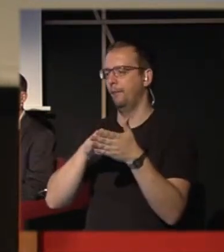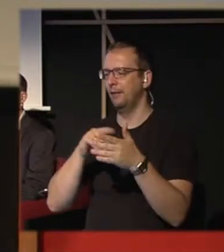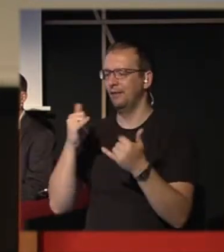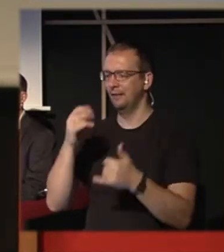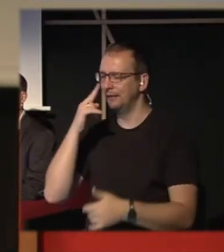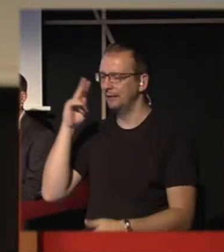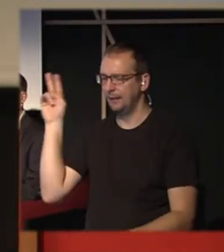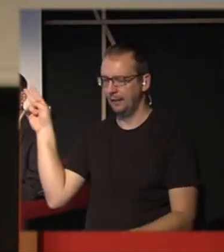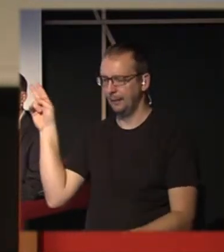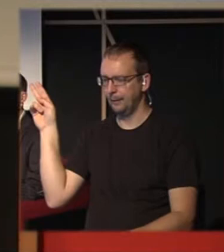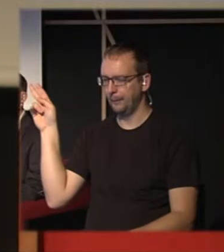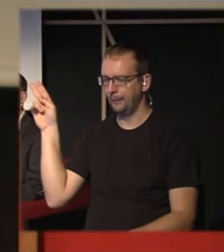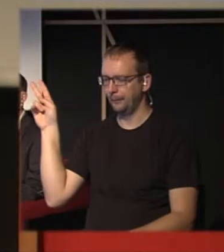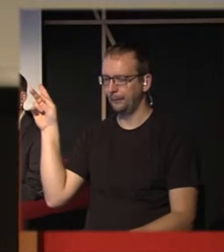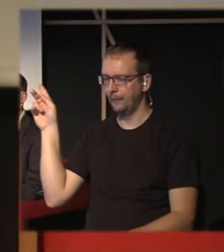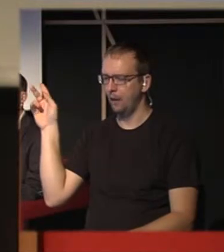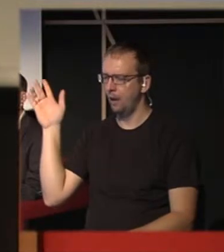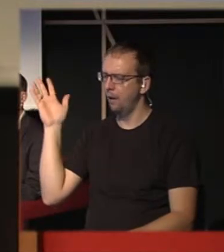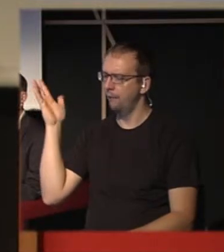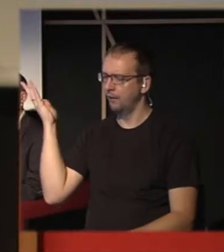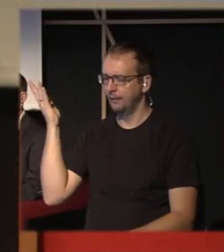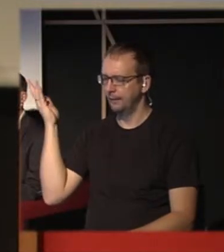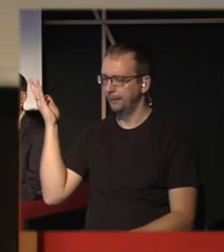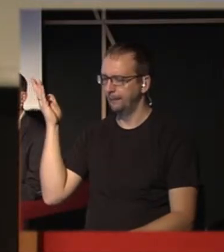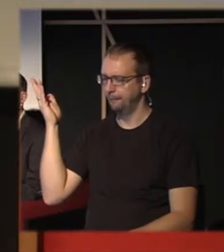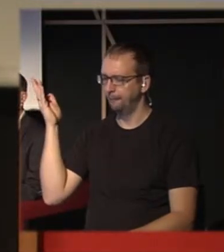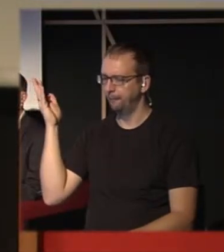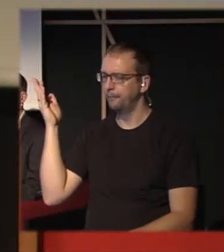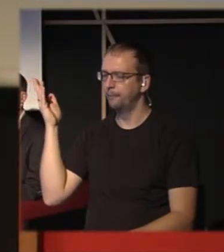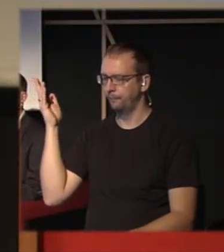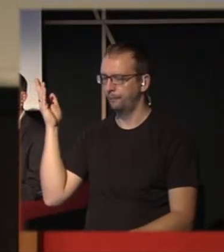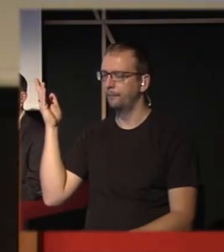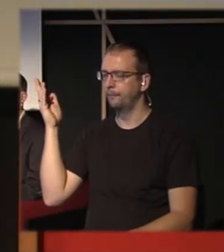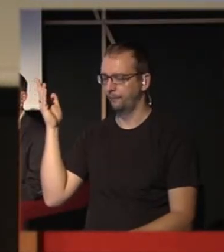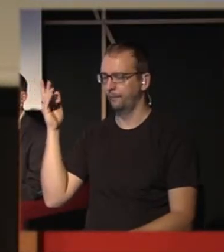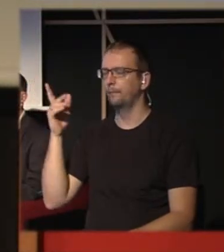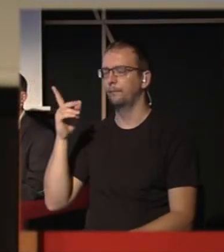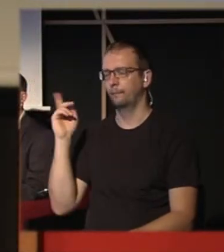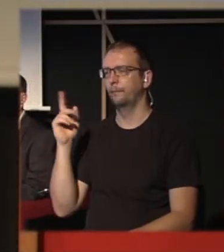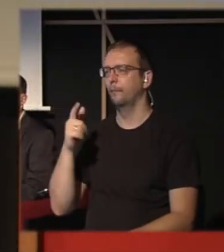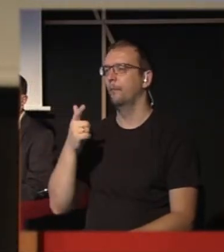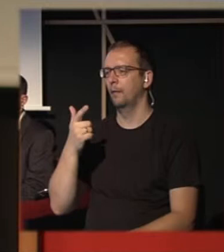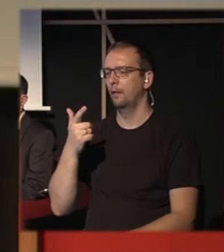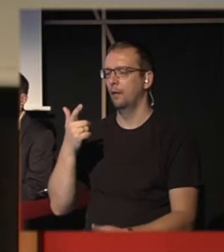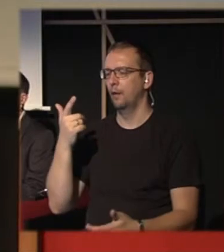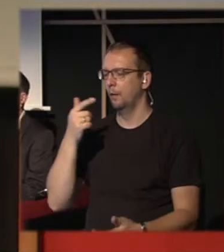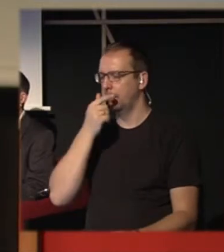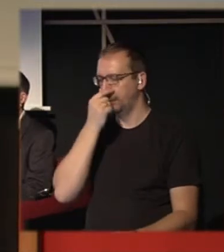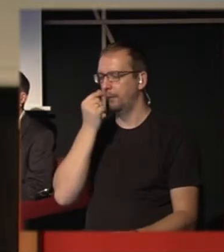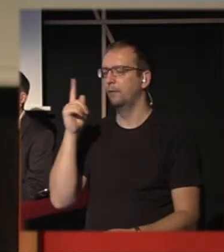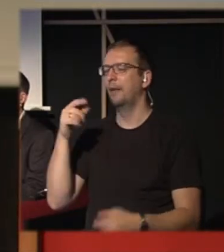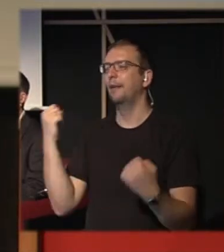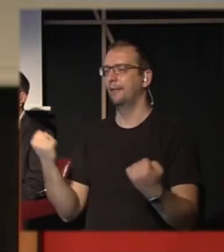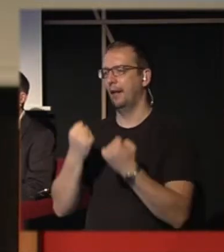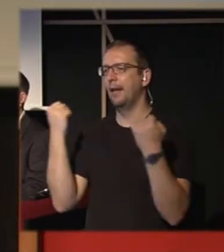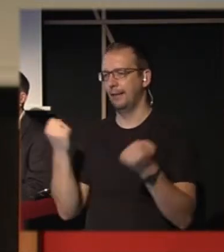actually quite impressive when you think that originally we only had 5 planned for this season. So this shows that the interest is